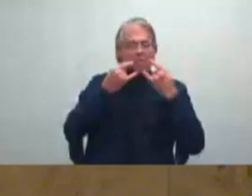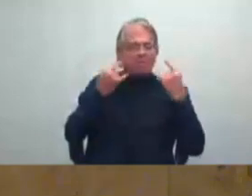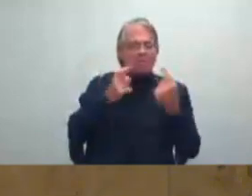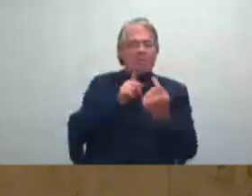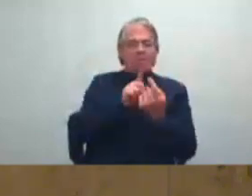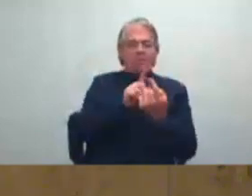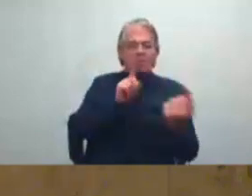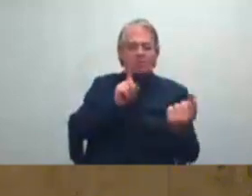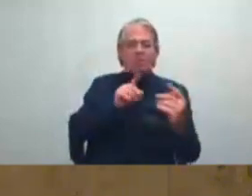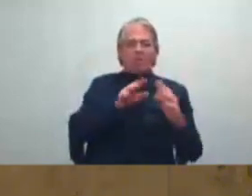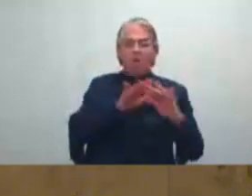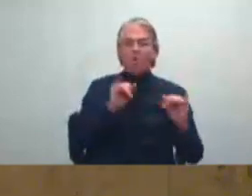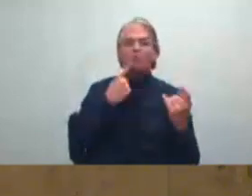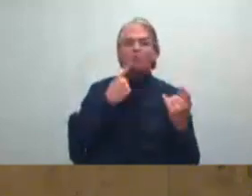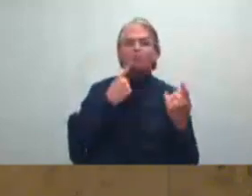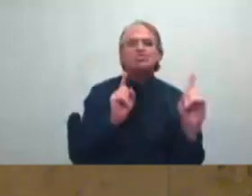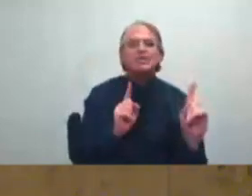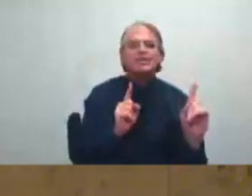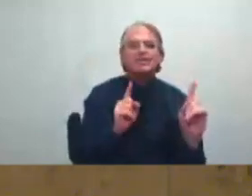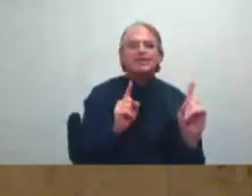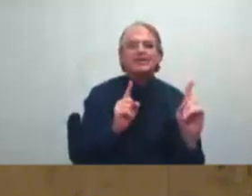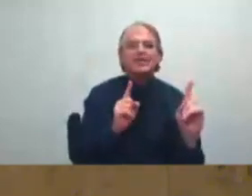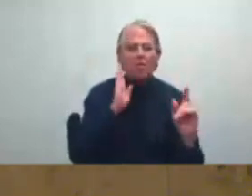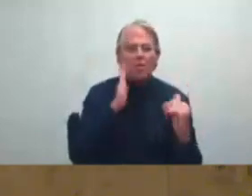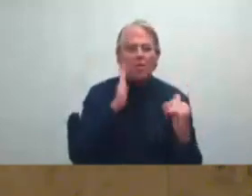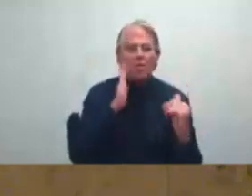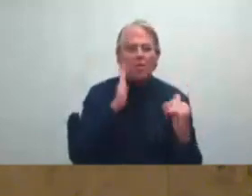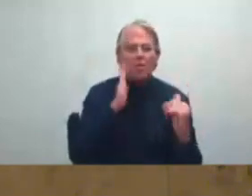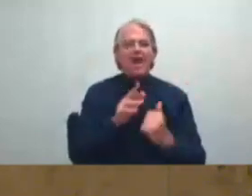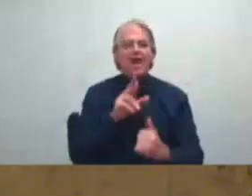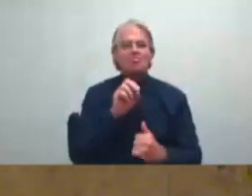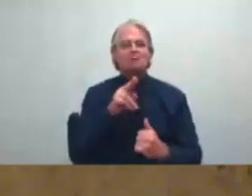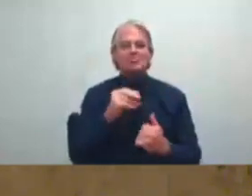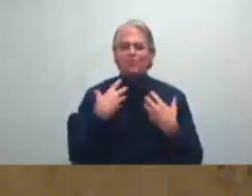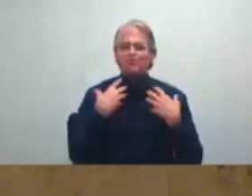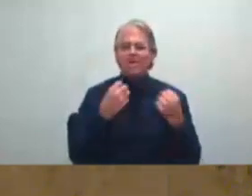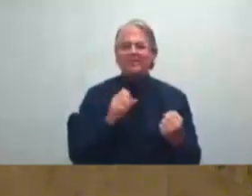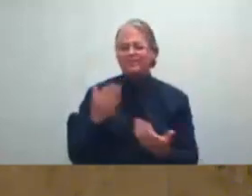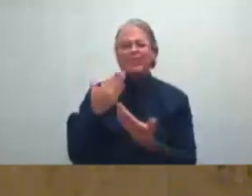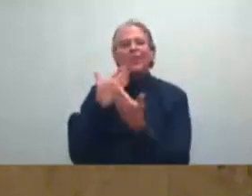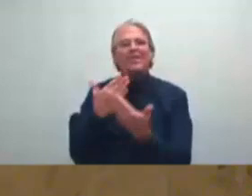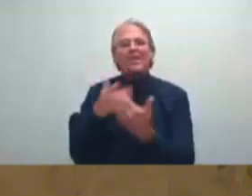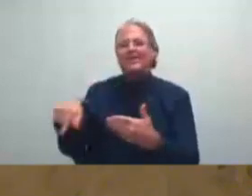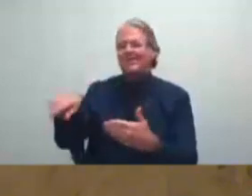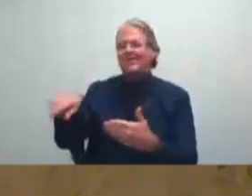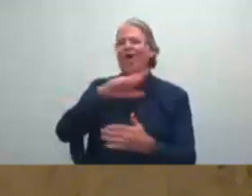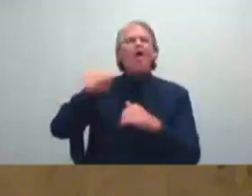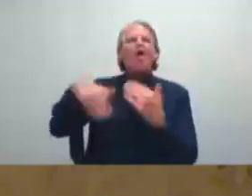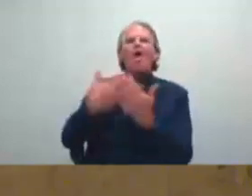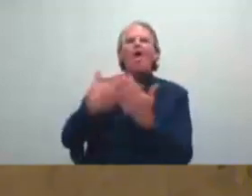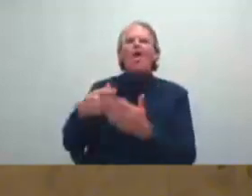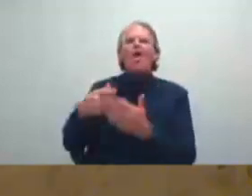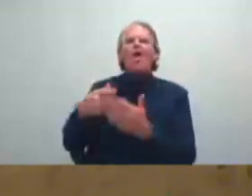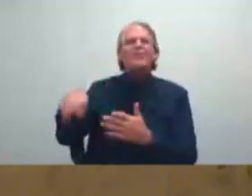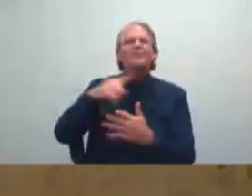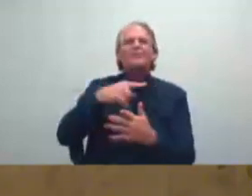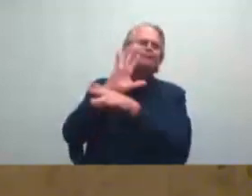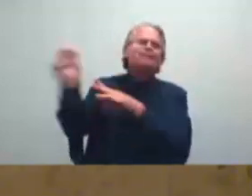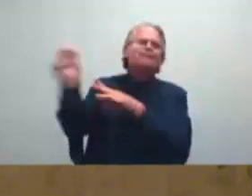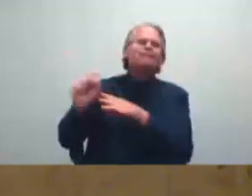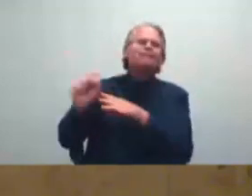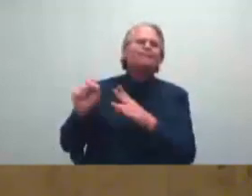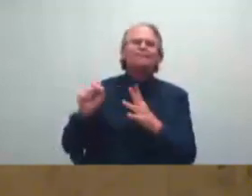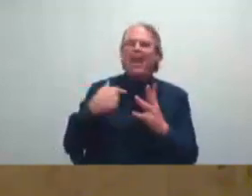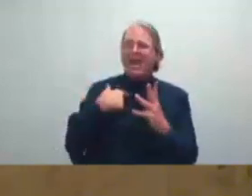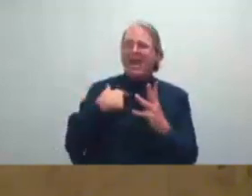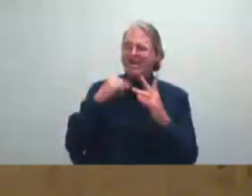So thank you. You're amazing. So all of you guys, I'm beyond grateful. All of you just blow me away. And that's exactly